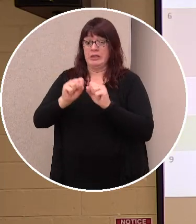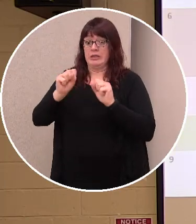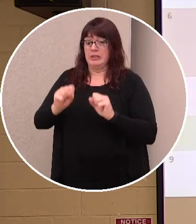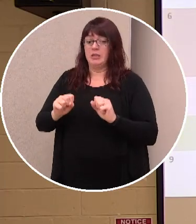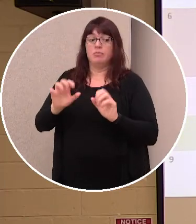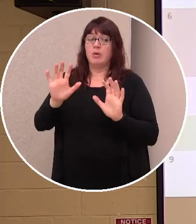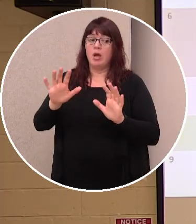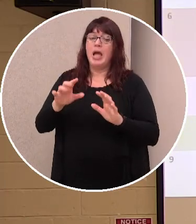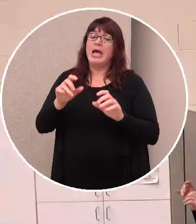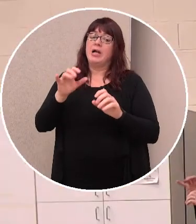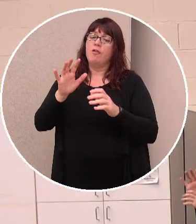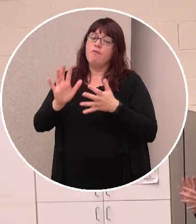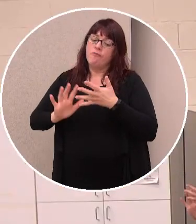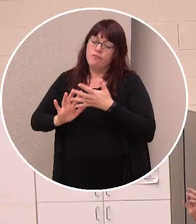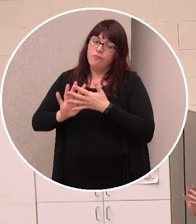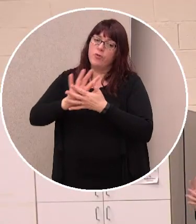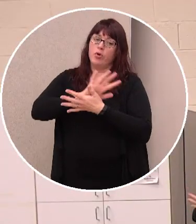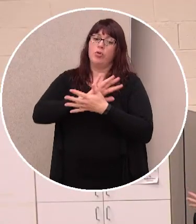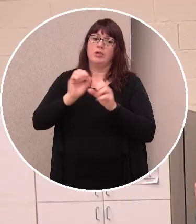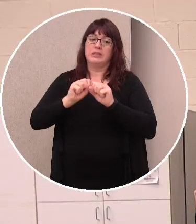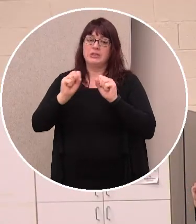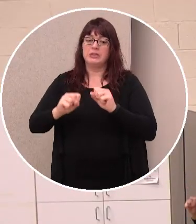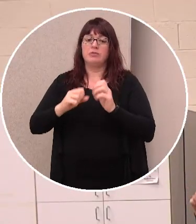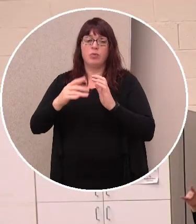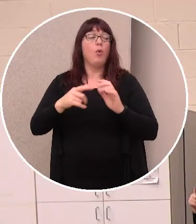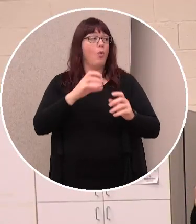review. I'll forgive you this time.